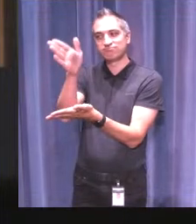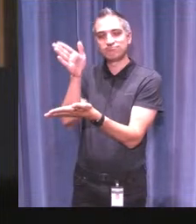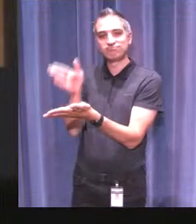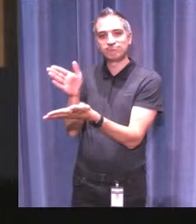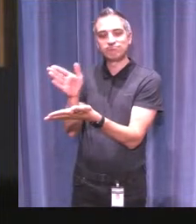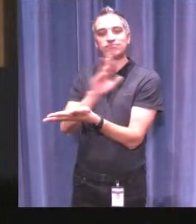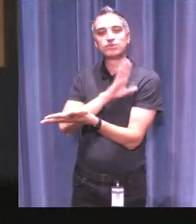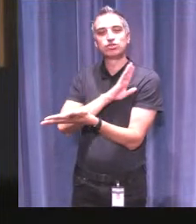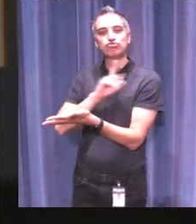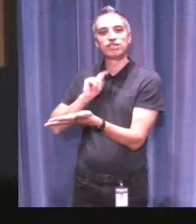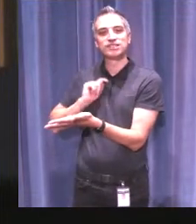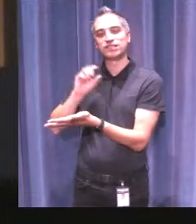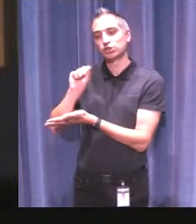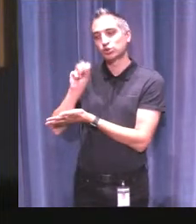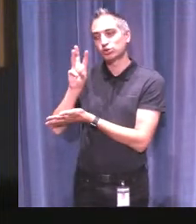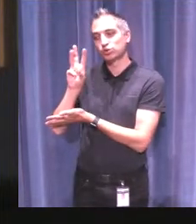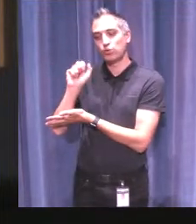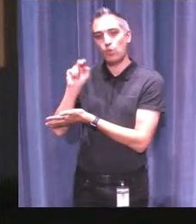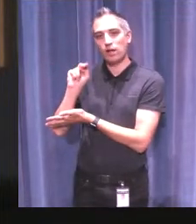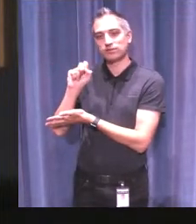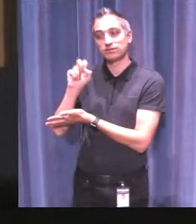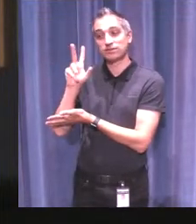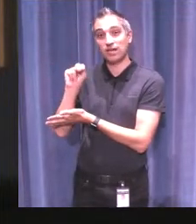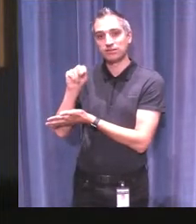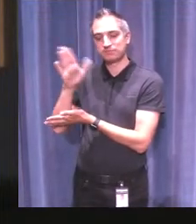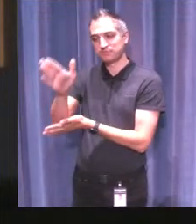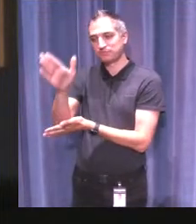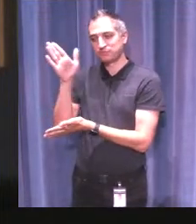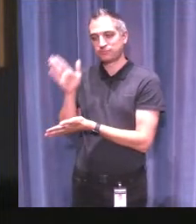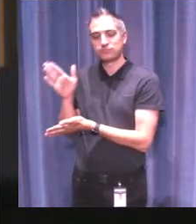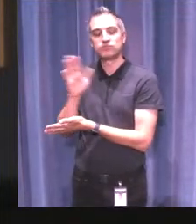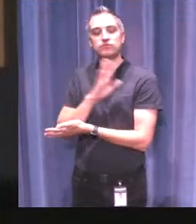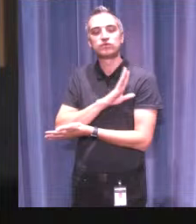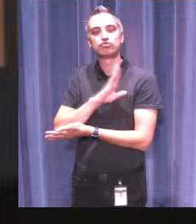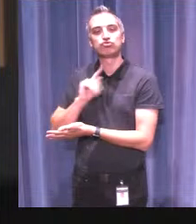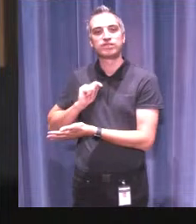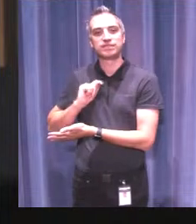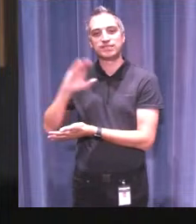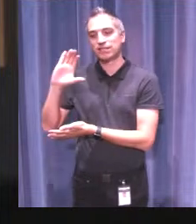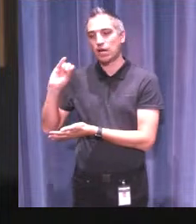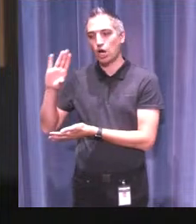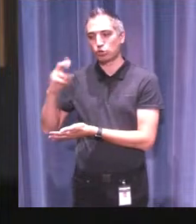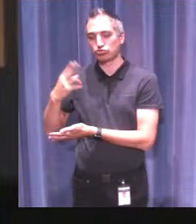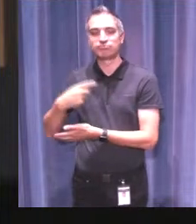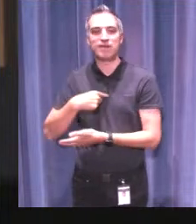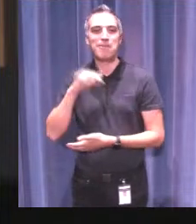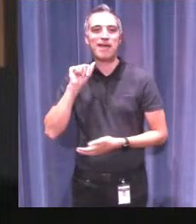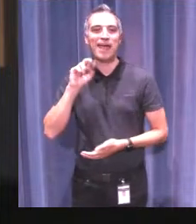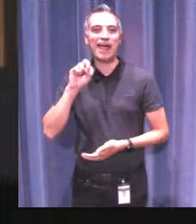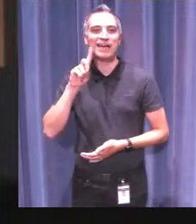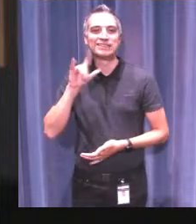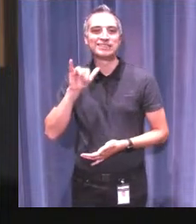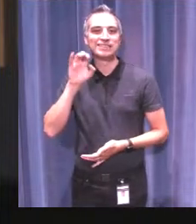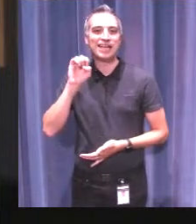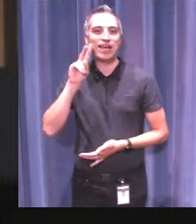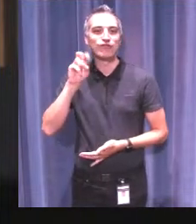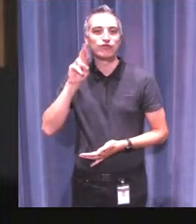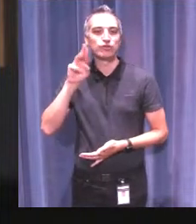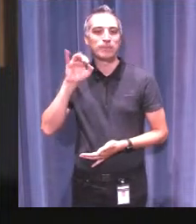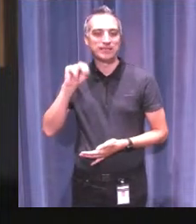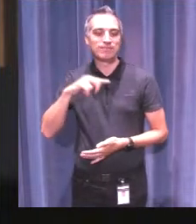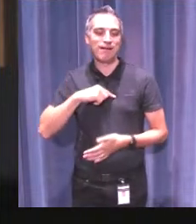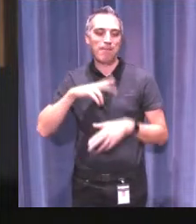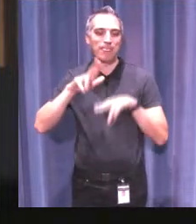is Trustee Swanson, and then Trustee Couch. I'm Andy Everman, the chair of the board. The Board